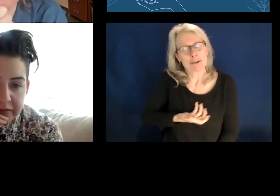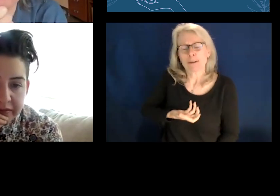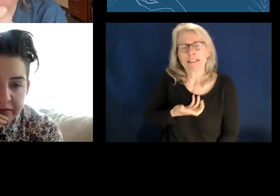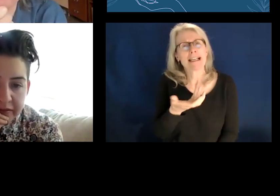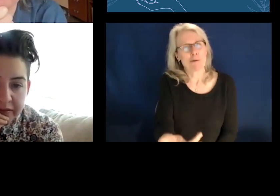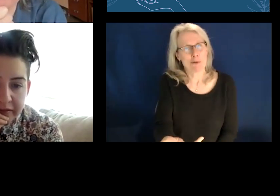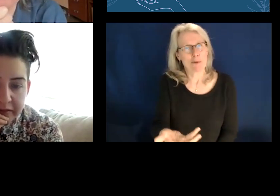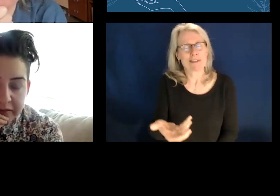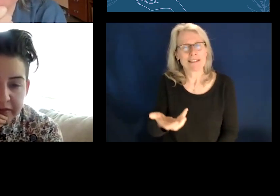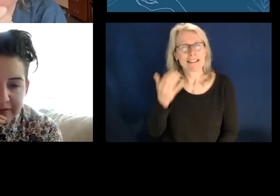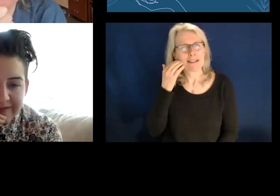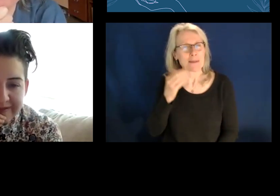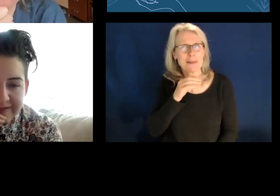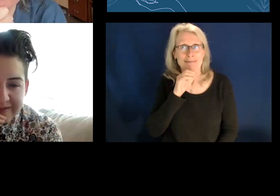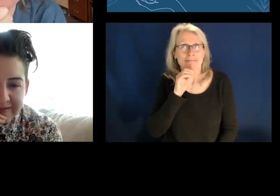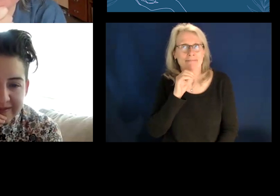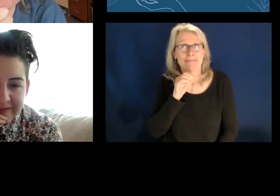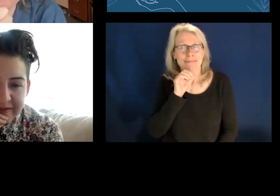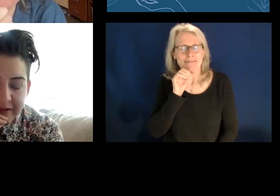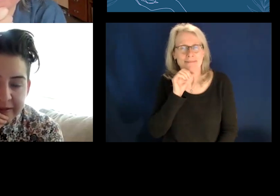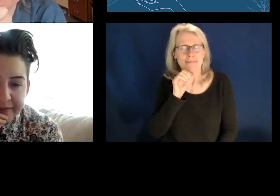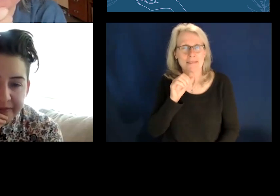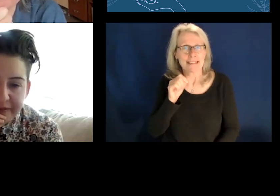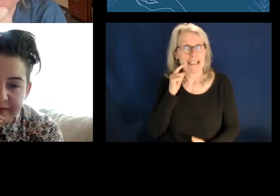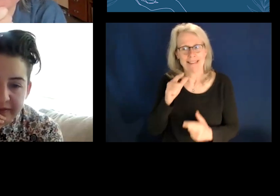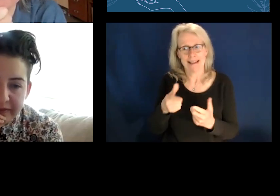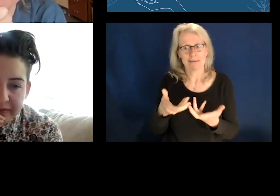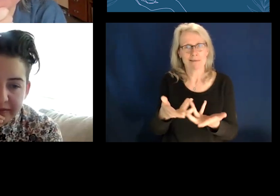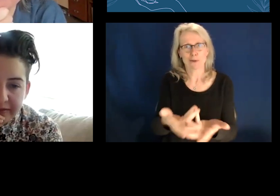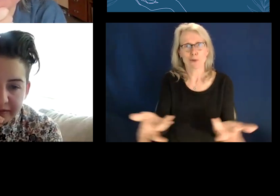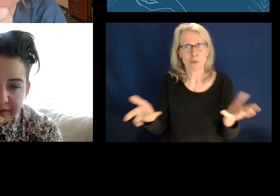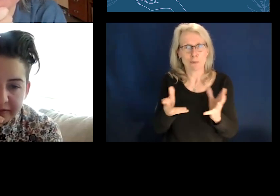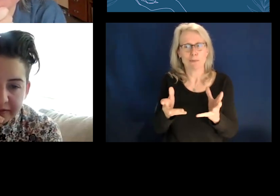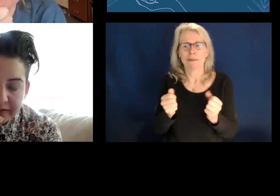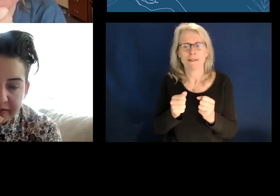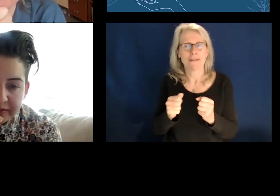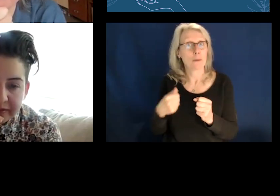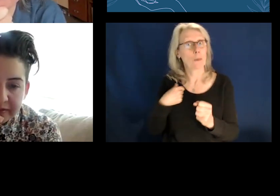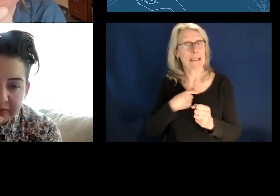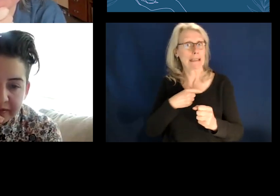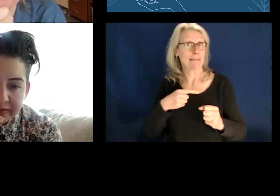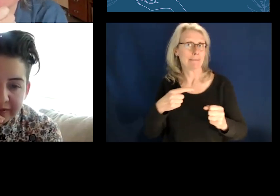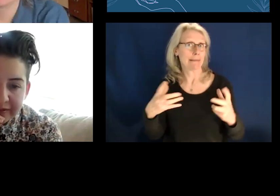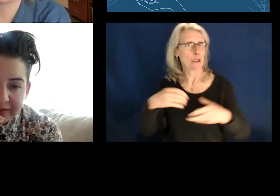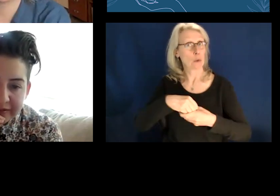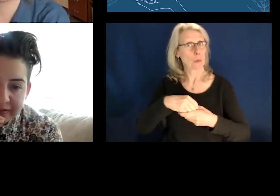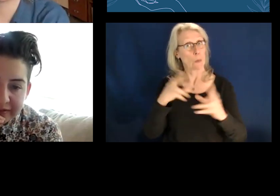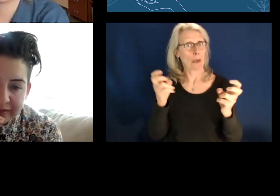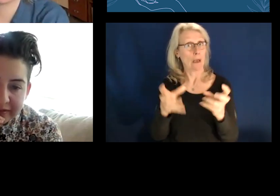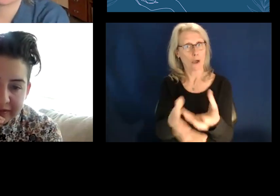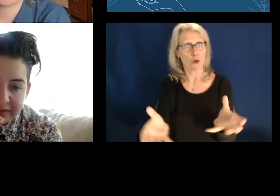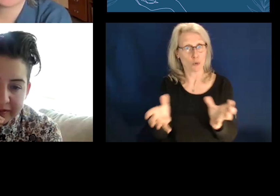out of this thin air in the center of this metaphorical circle that we make. And of